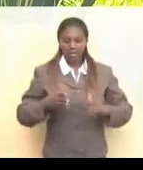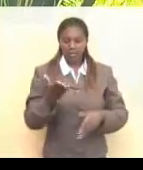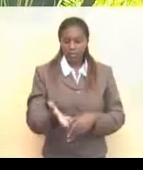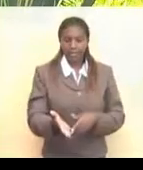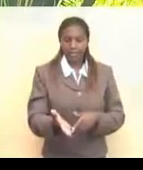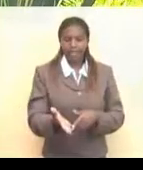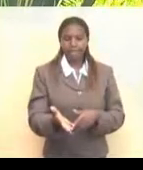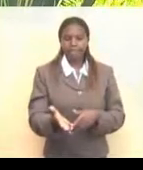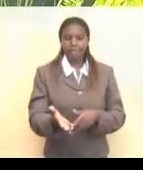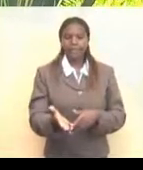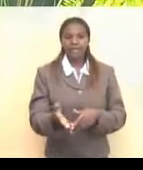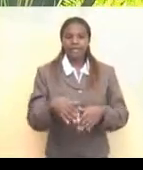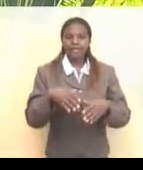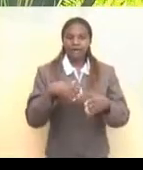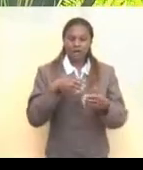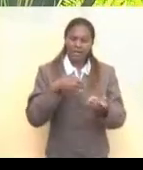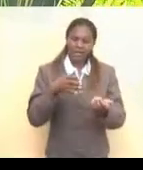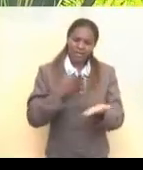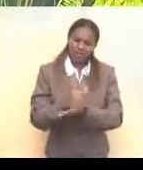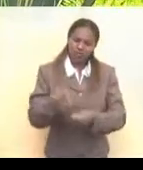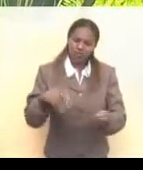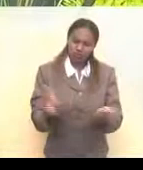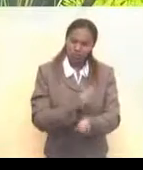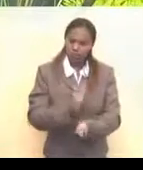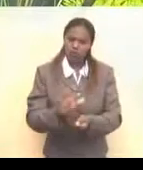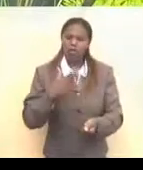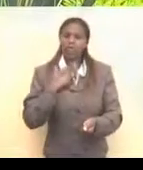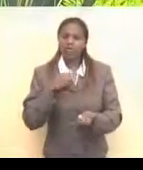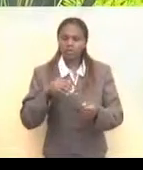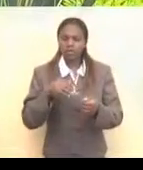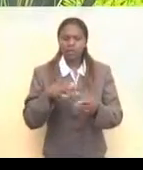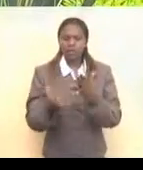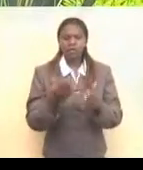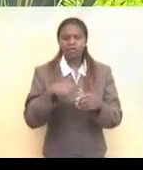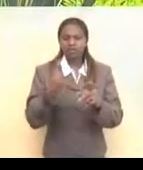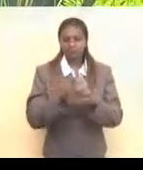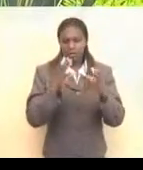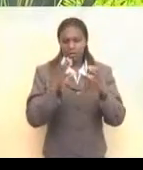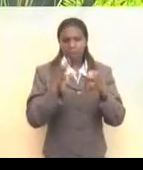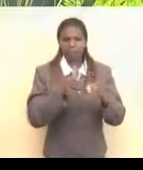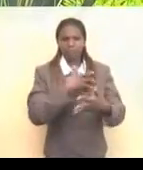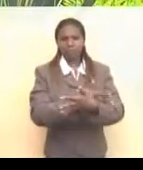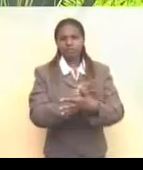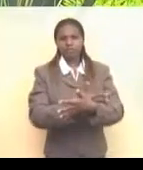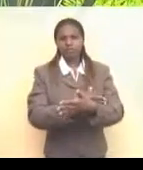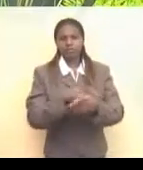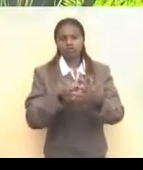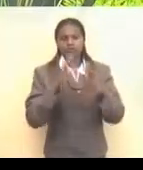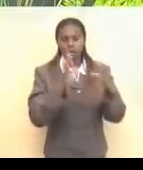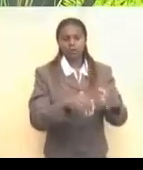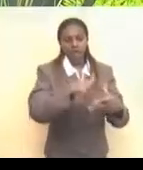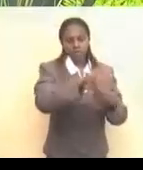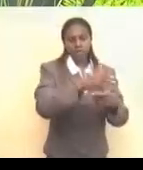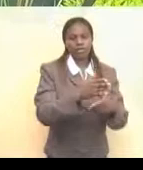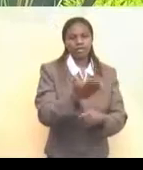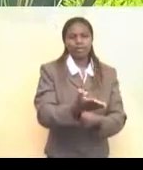been whose rights have been violated. So we are extending our services from the community, from the prison community to the community outside